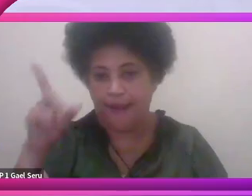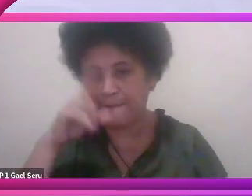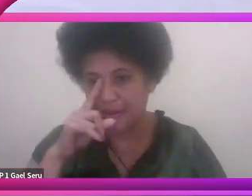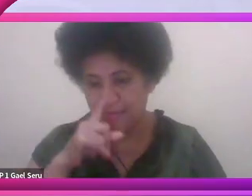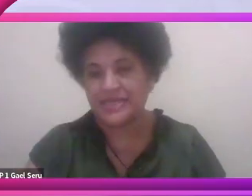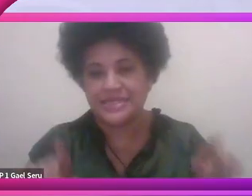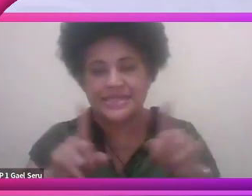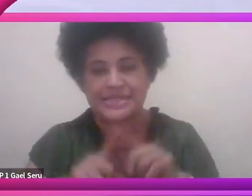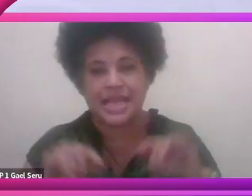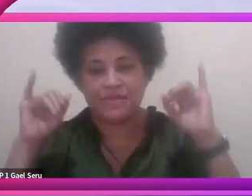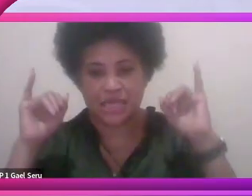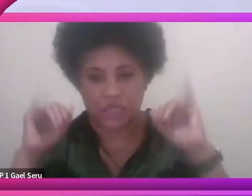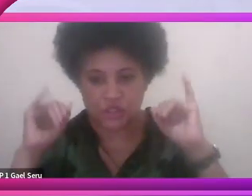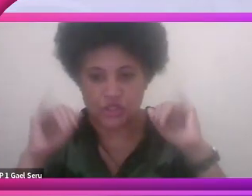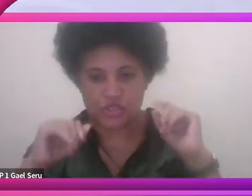is about